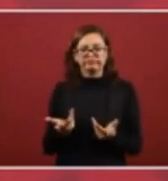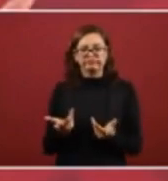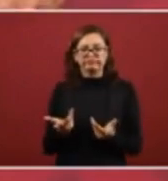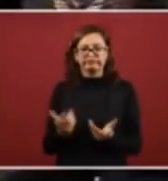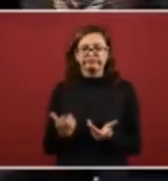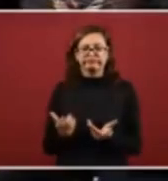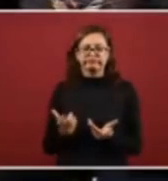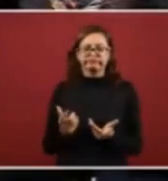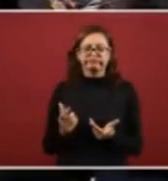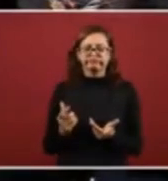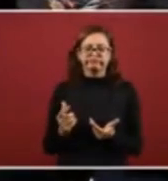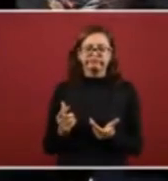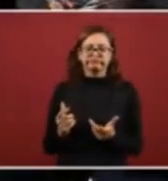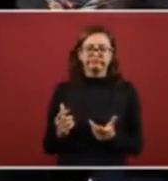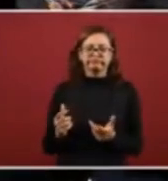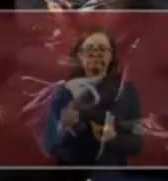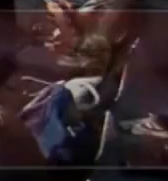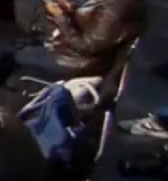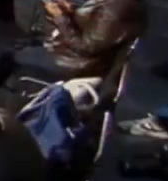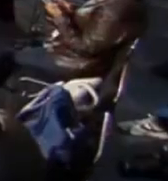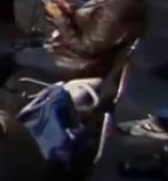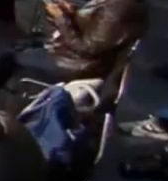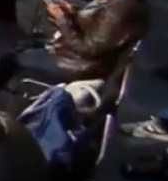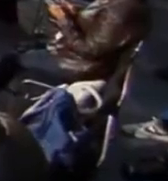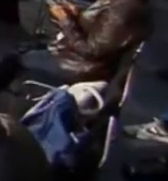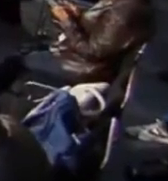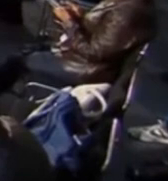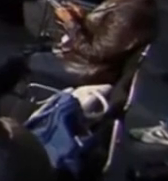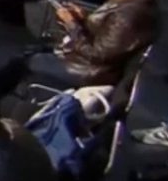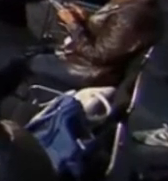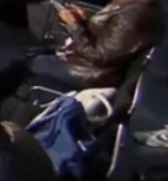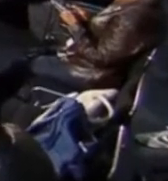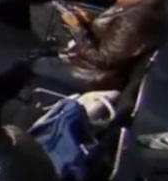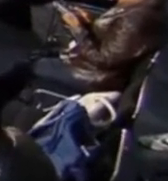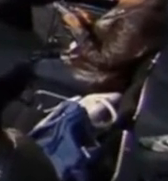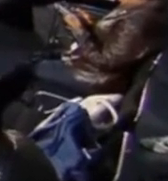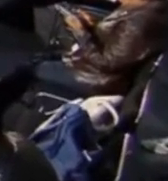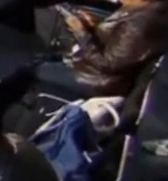businesses between particular people and authorities.